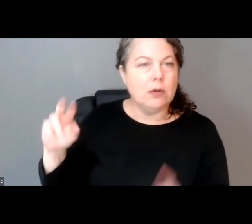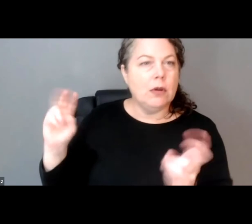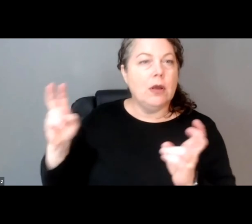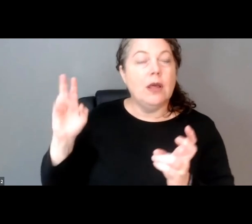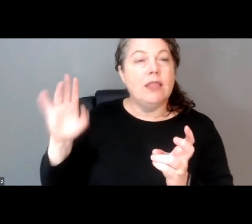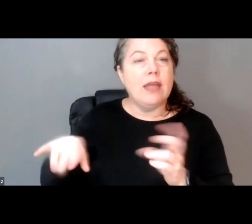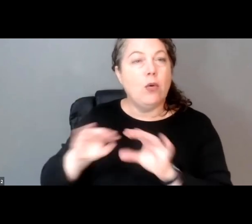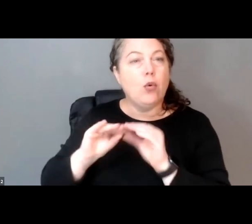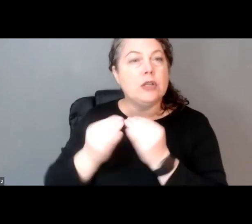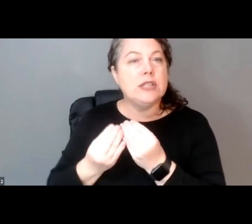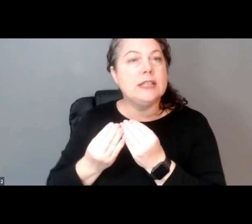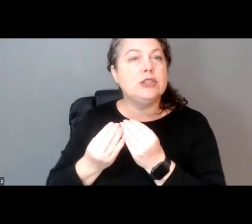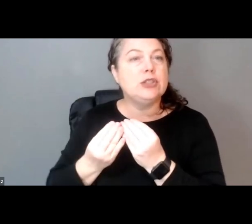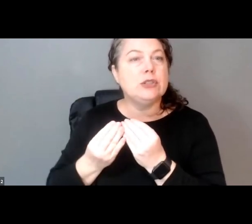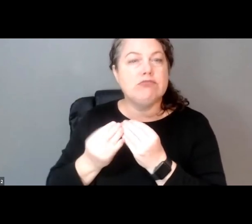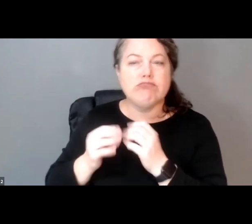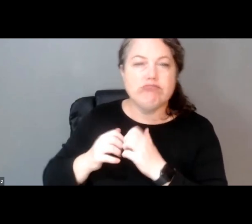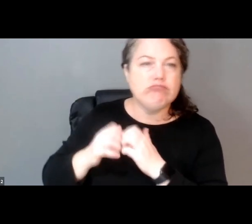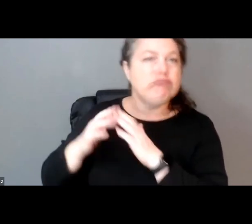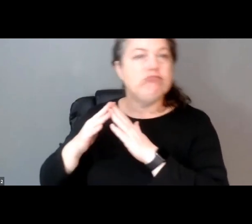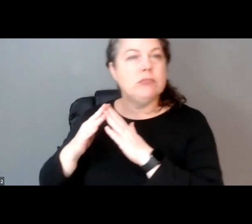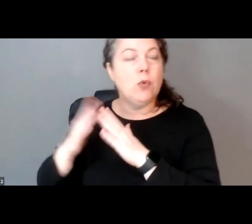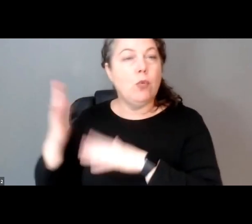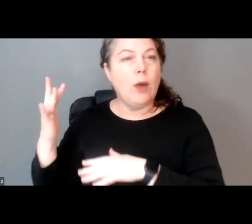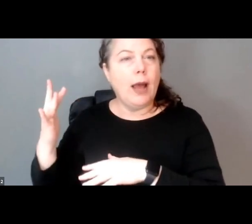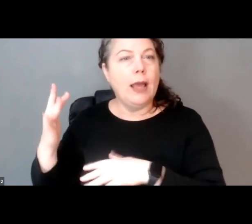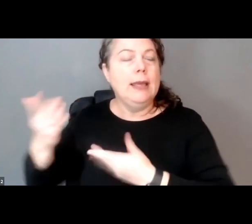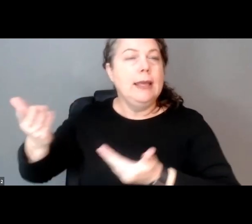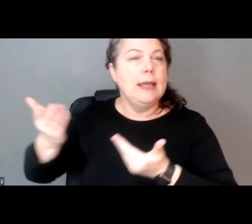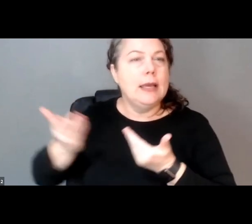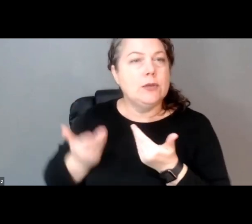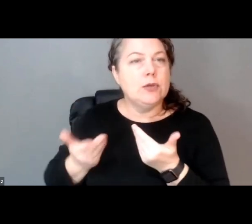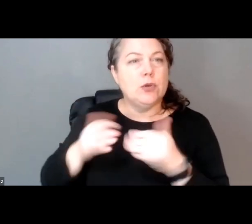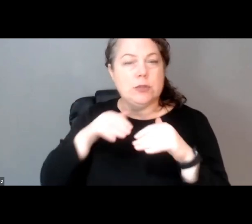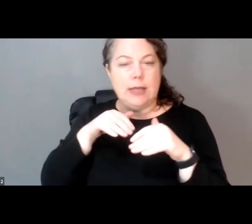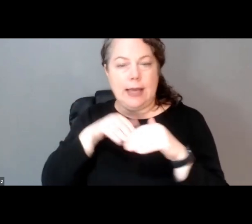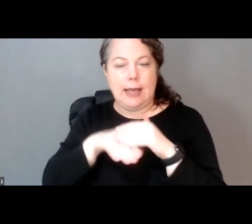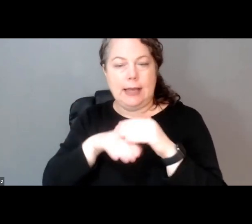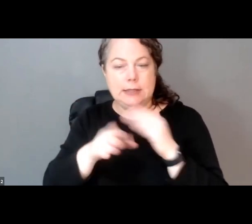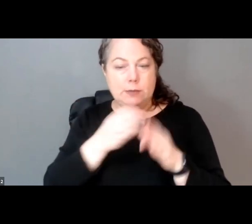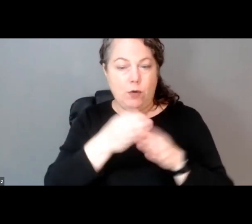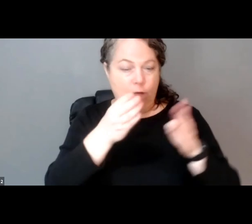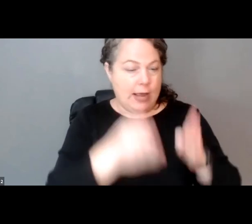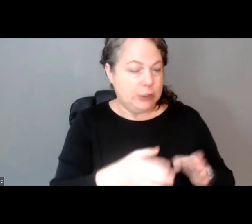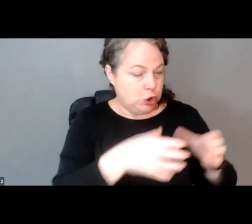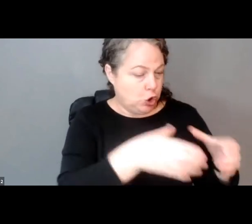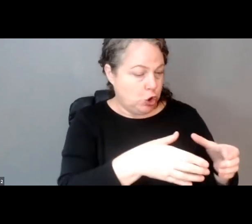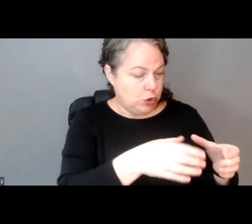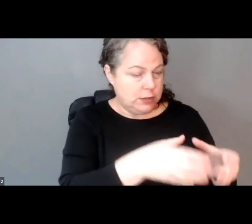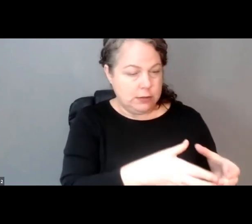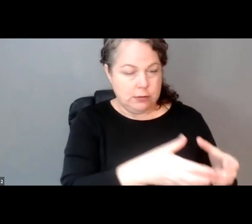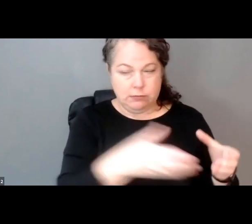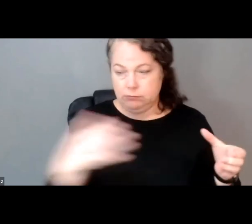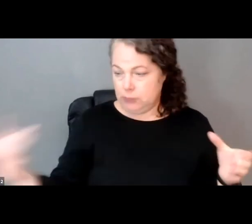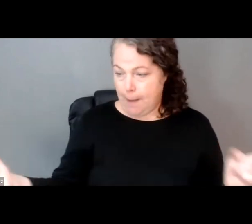to introduce accessibility professionals to the